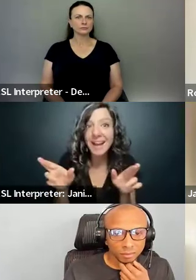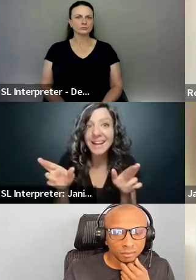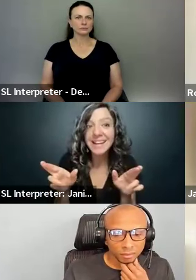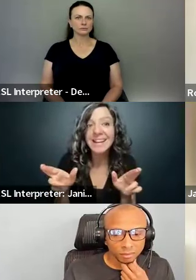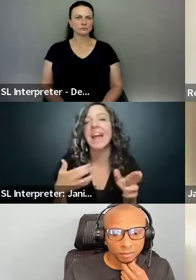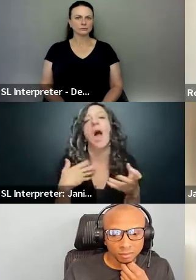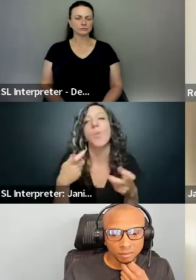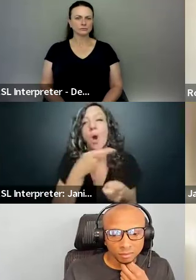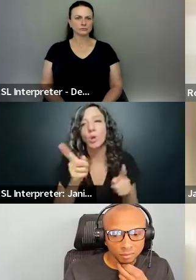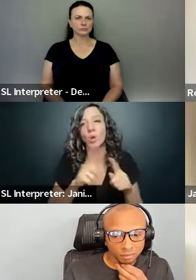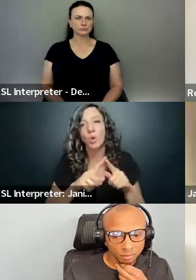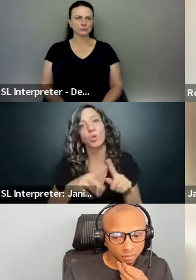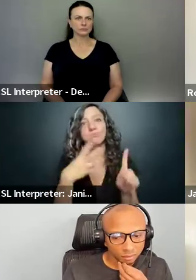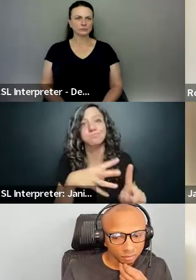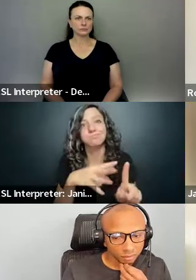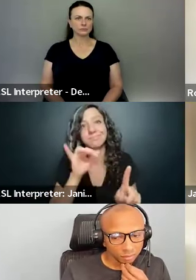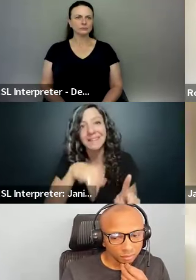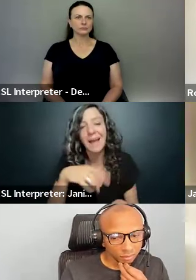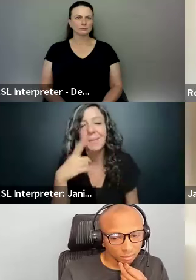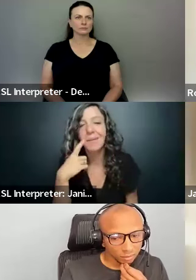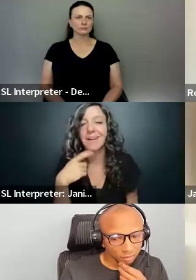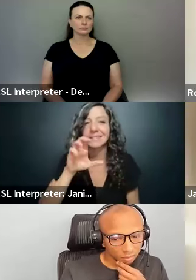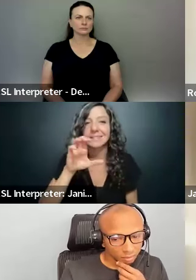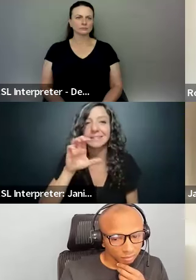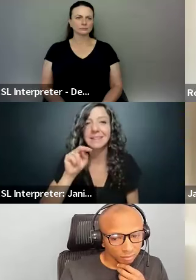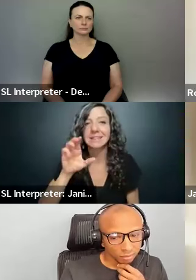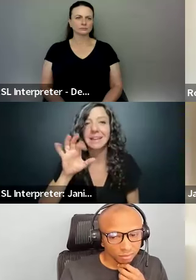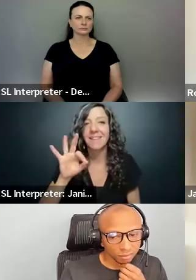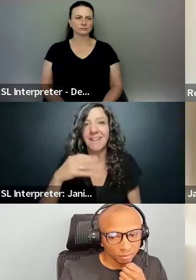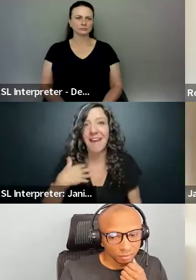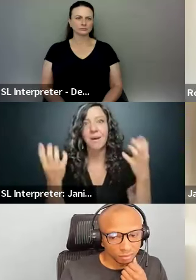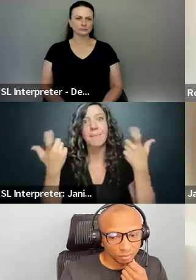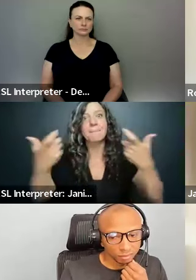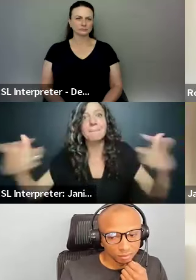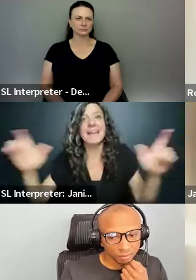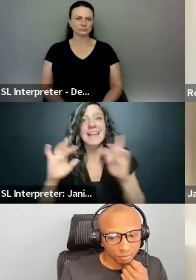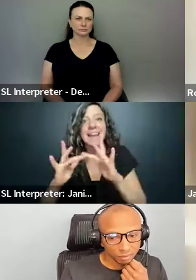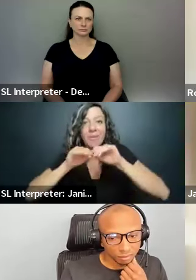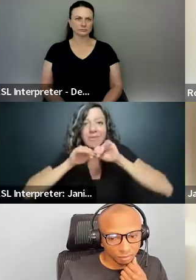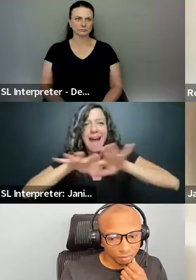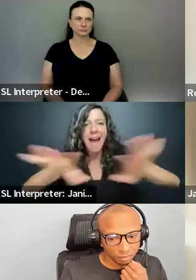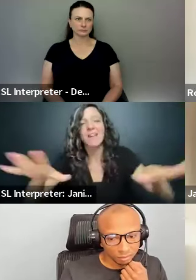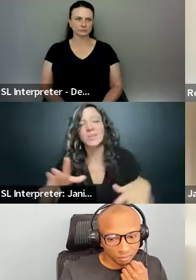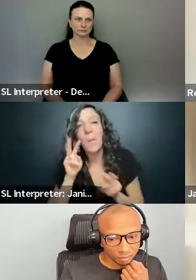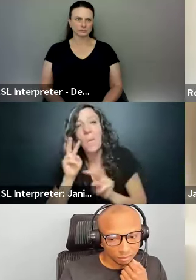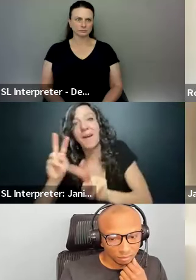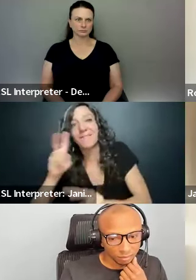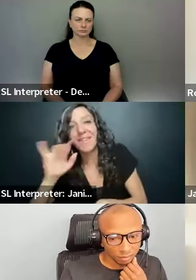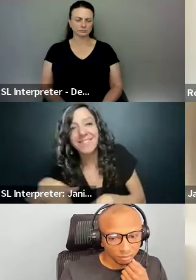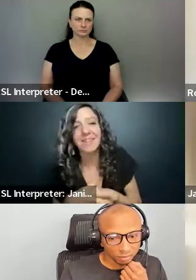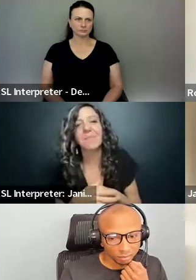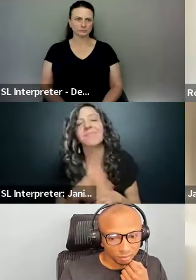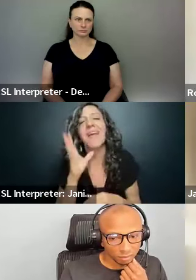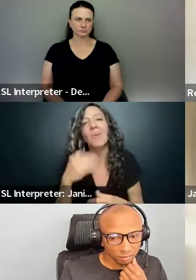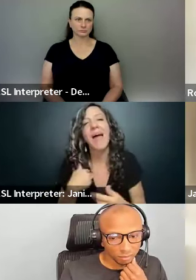and augment that because they have much bigger reach. So let's wait for those to come. And then as well as like three pieces versus like one big